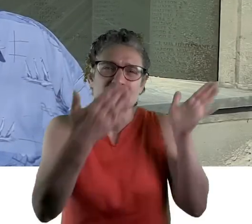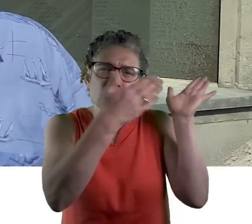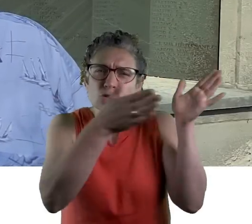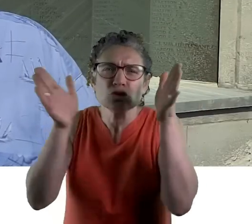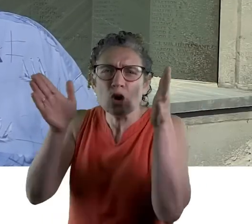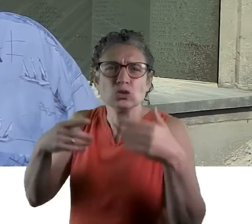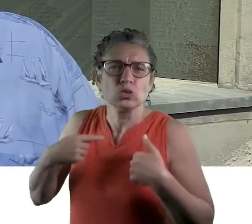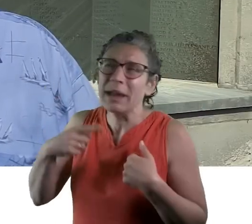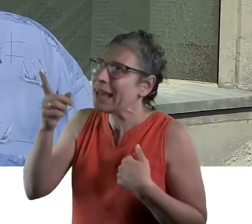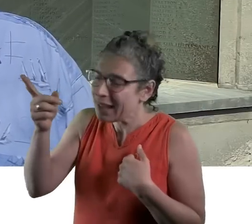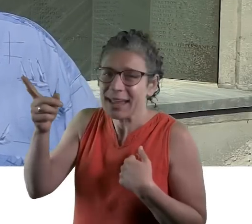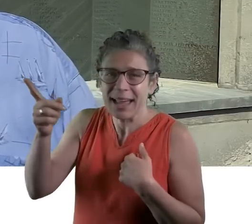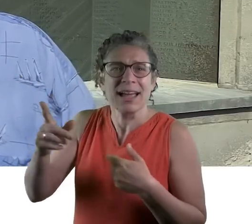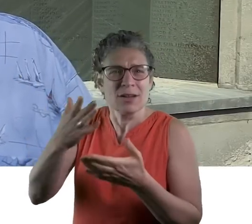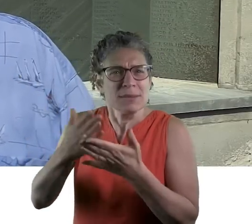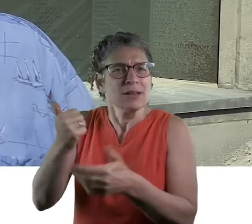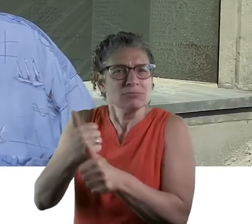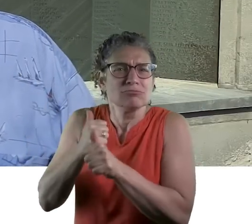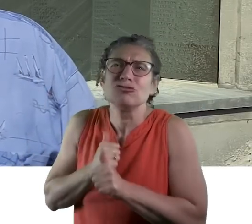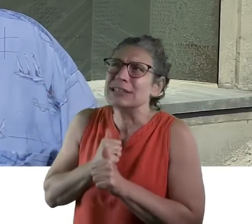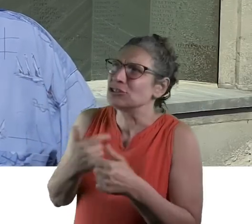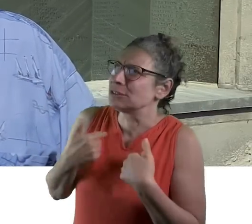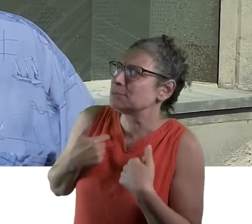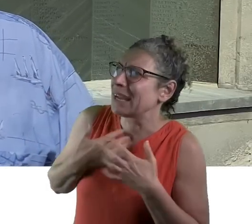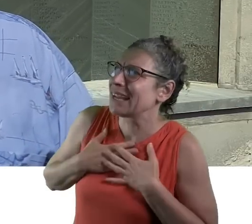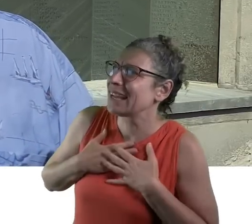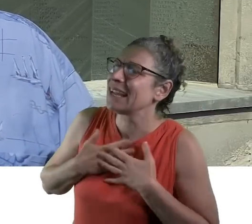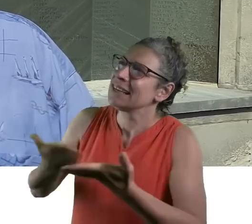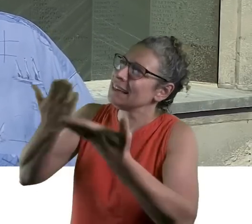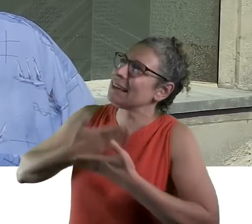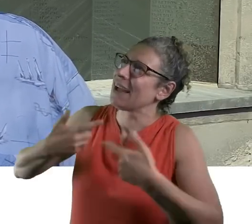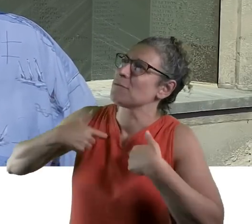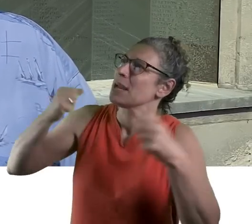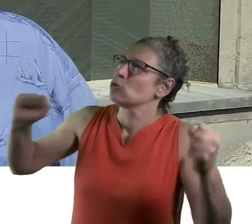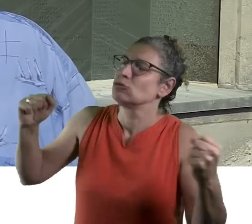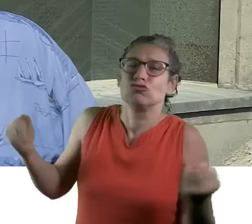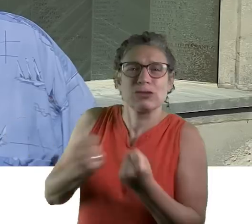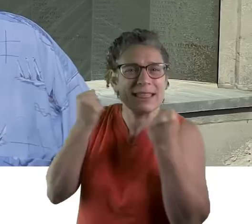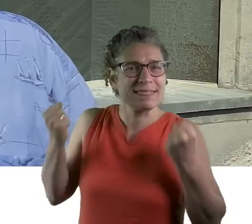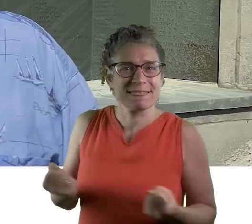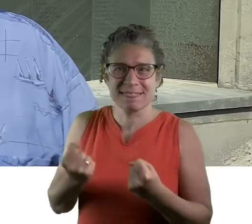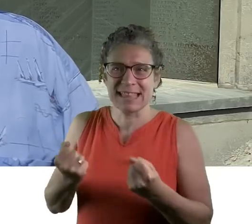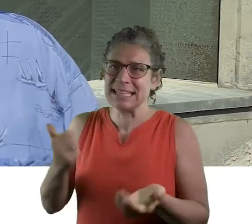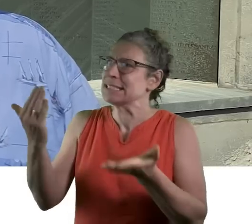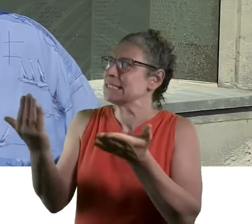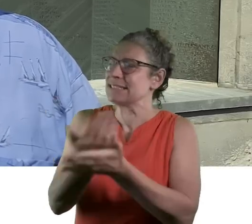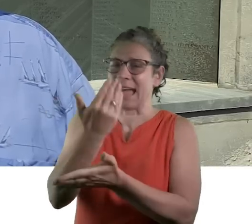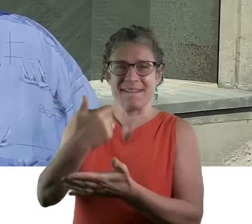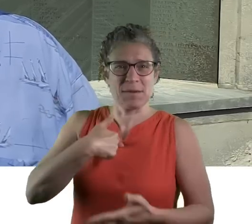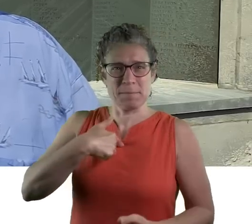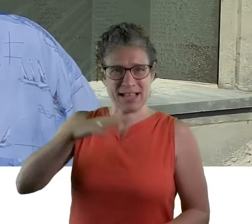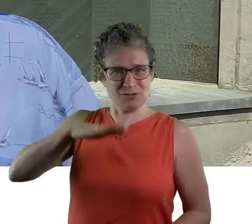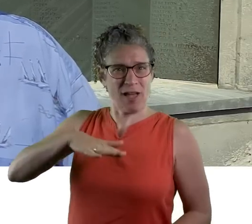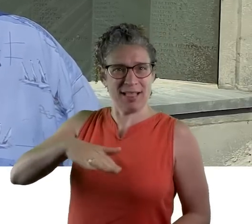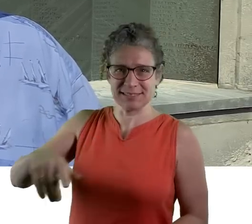Turn to me and be gracious to me. Give your strength to your servant. Save the